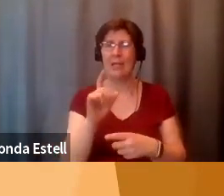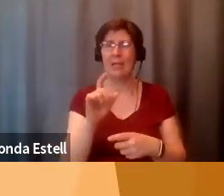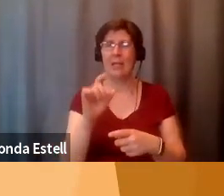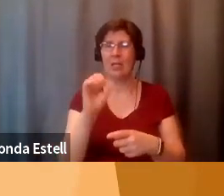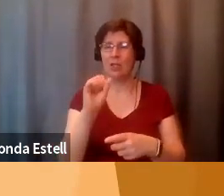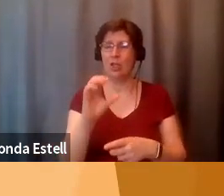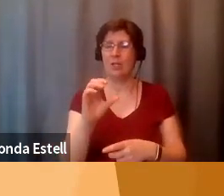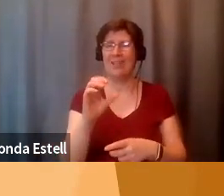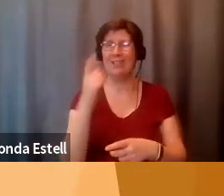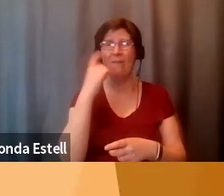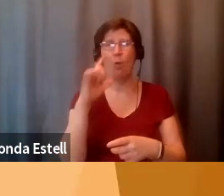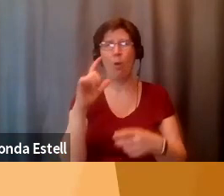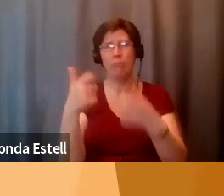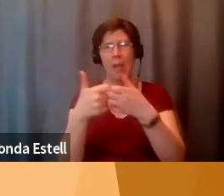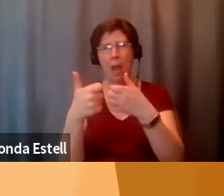Scrabble